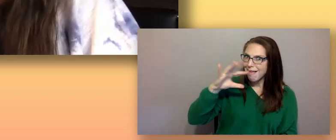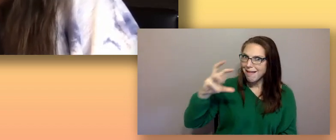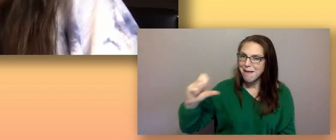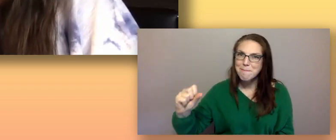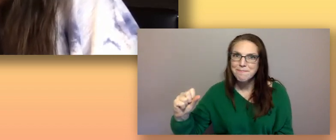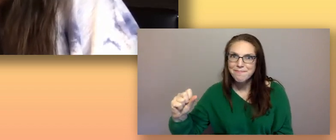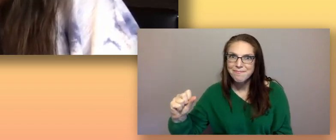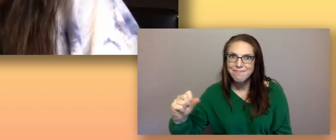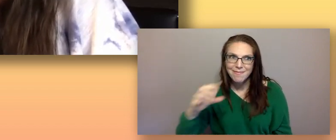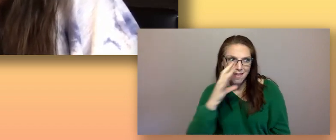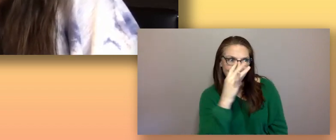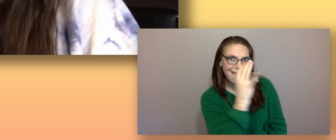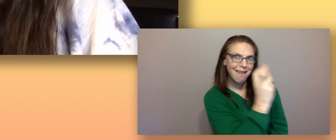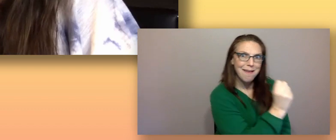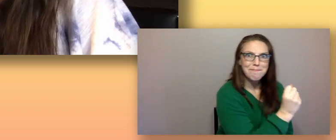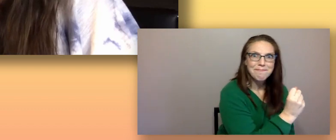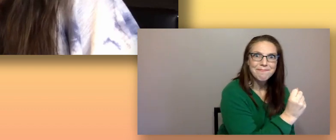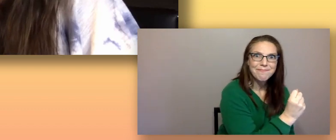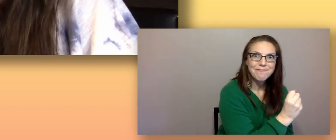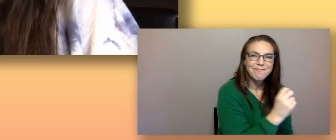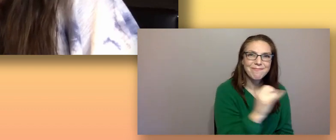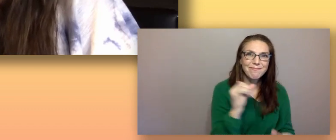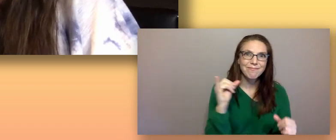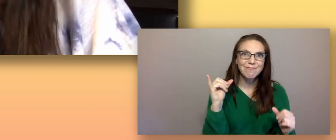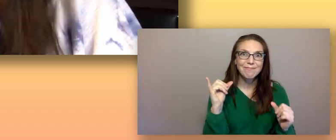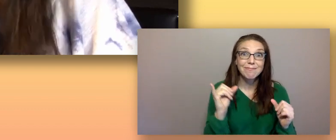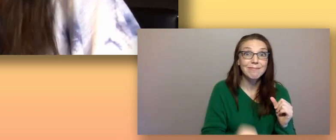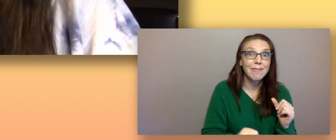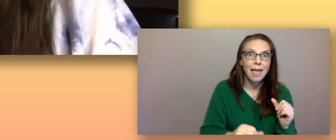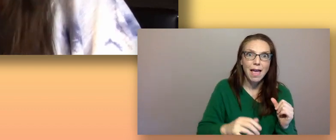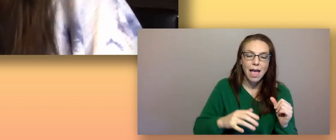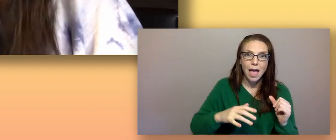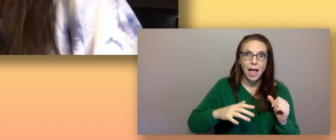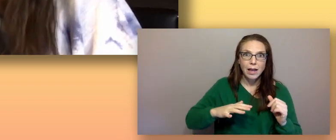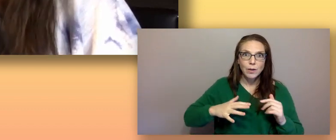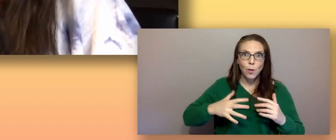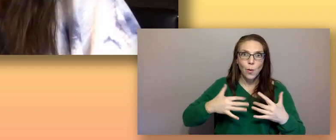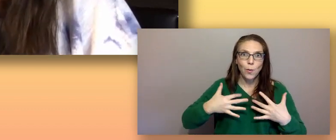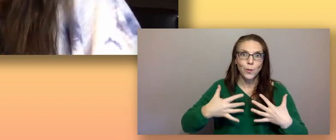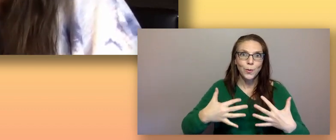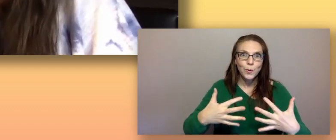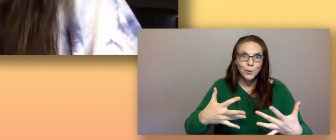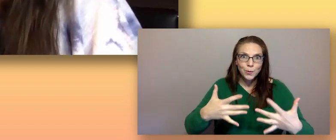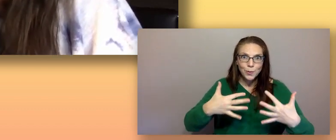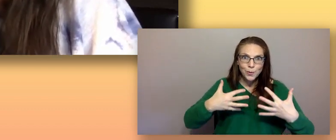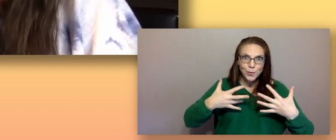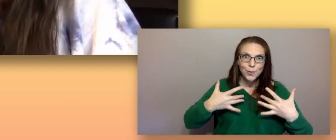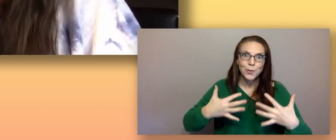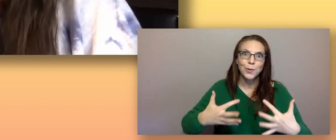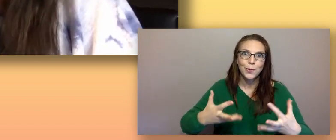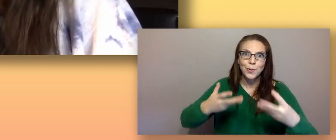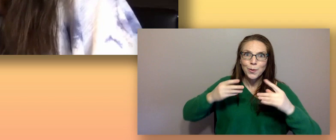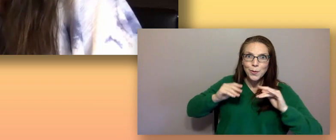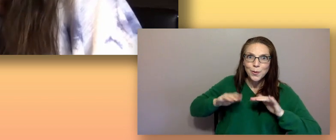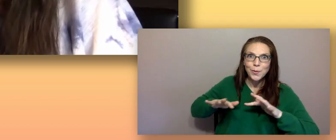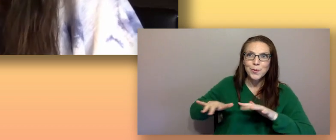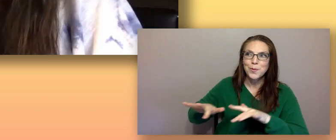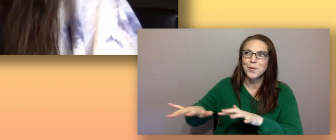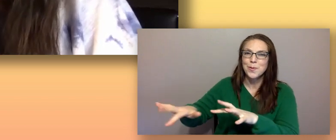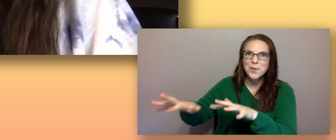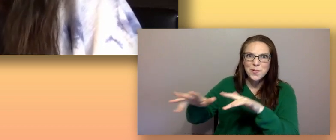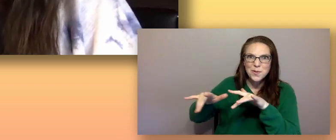me. Those same shaking nerves, the ones that threatened to trap themselves in my spinal canal at any second, shutting my body